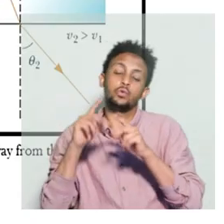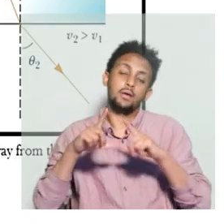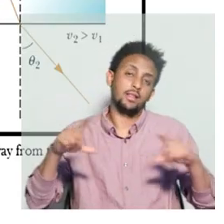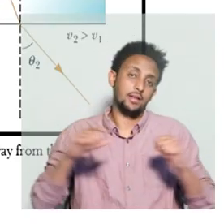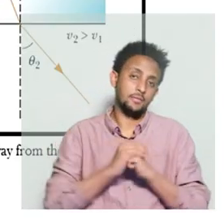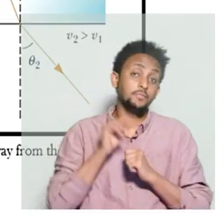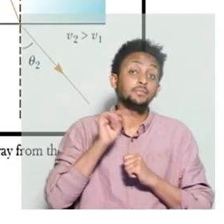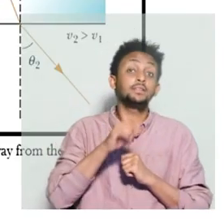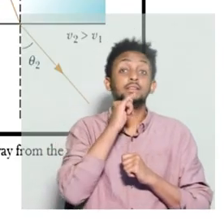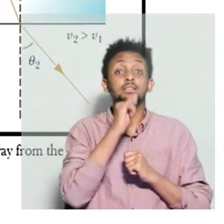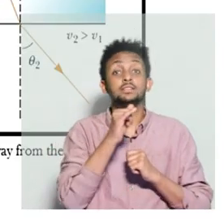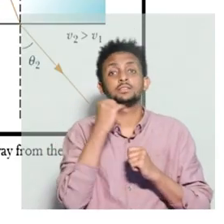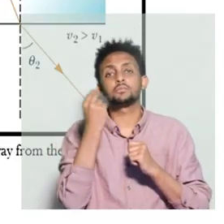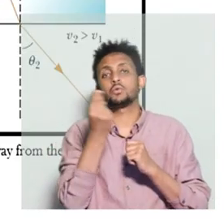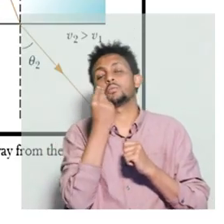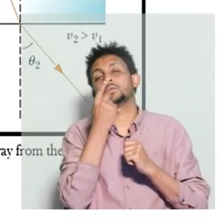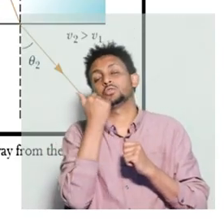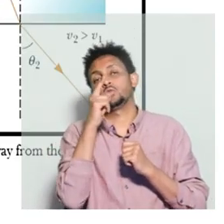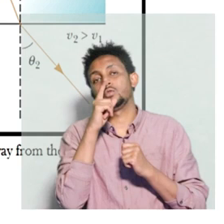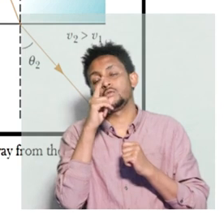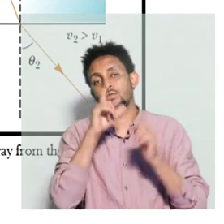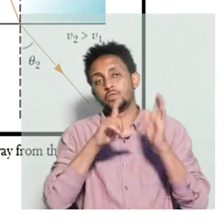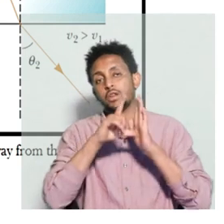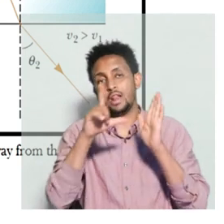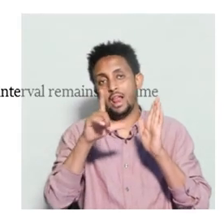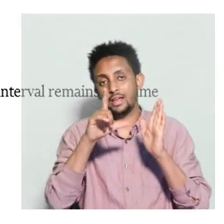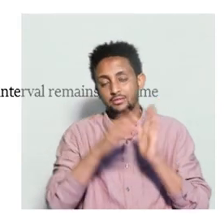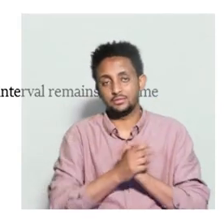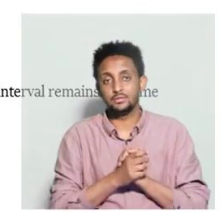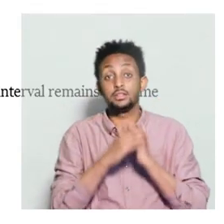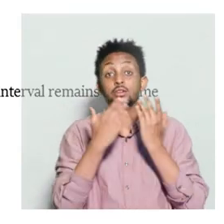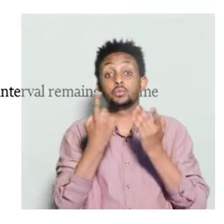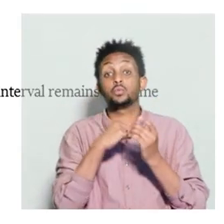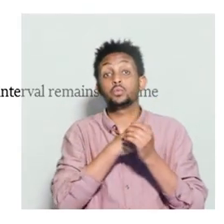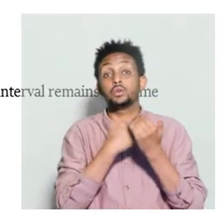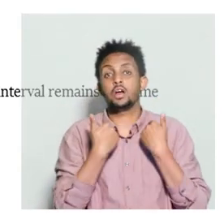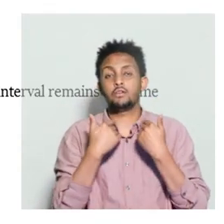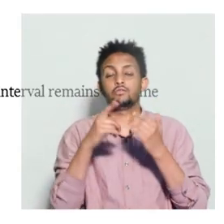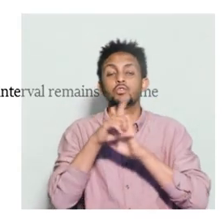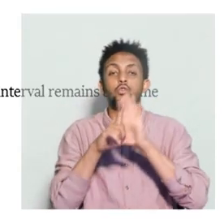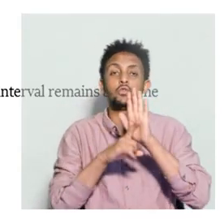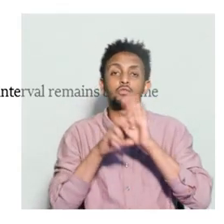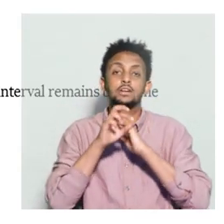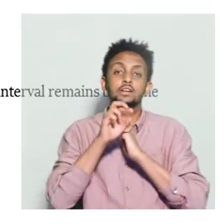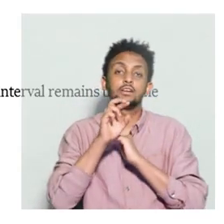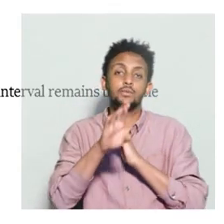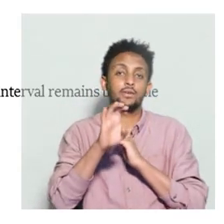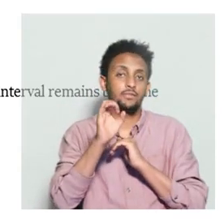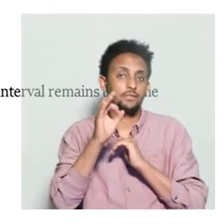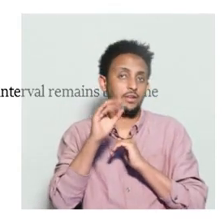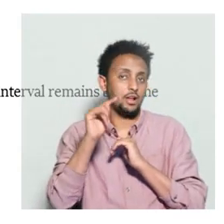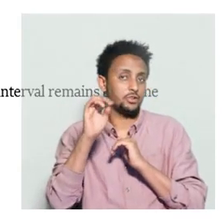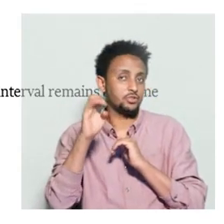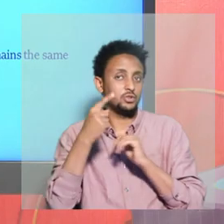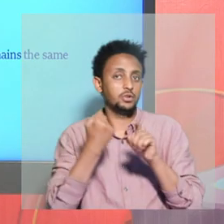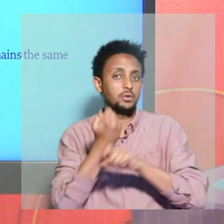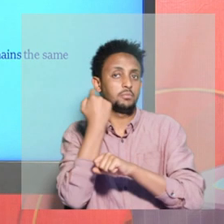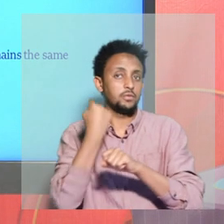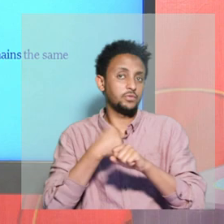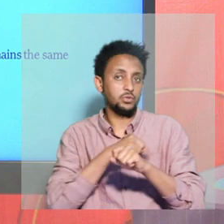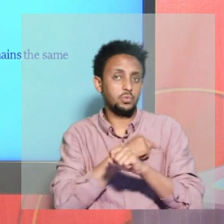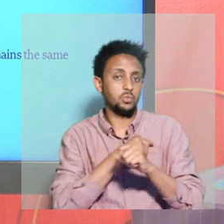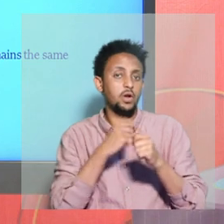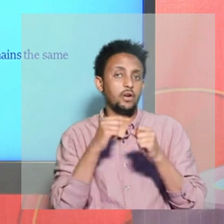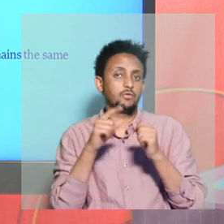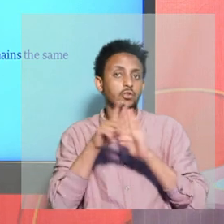line. This is the property of light. And we do have a law of refraction. As previously mentioned,